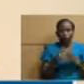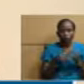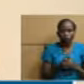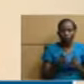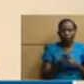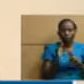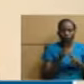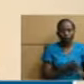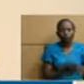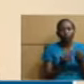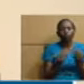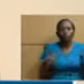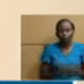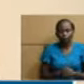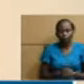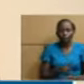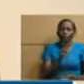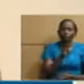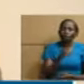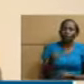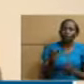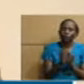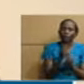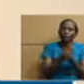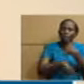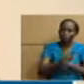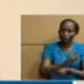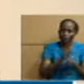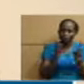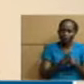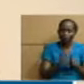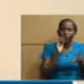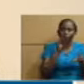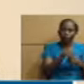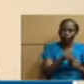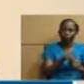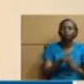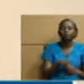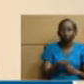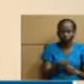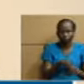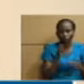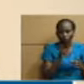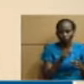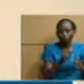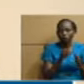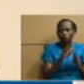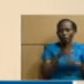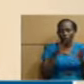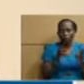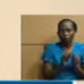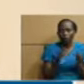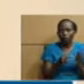children. Persons with disabilities are also taken into account and the destitute in this overall policy.